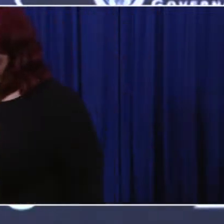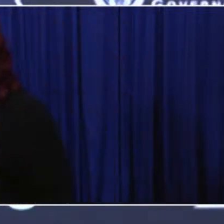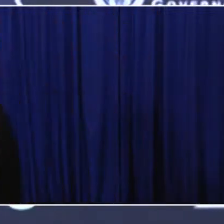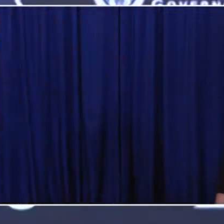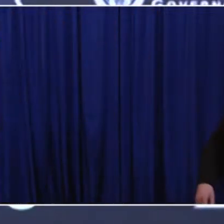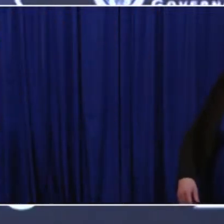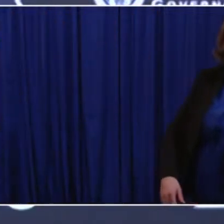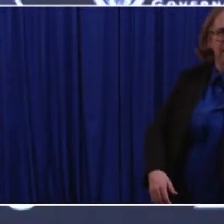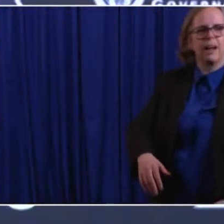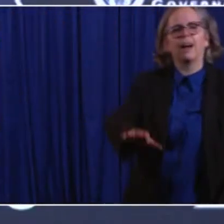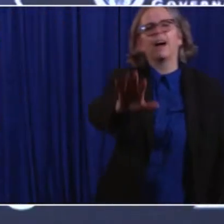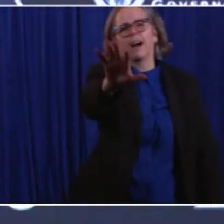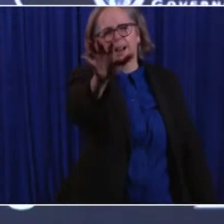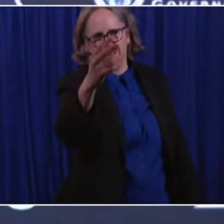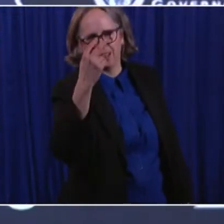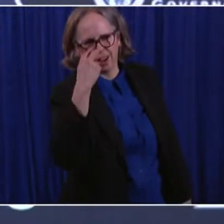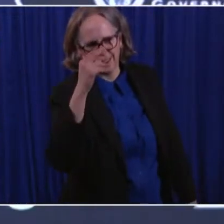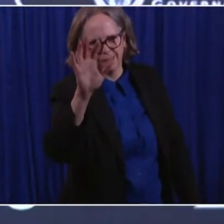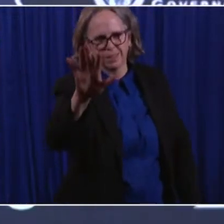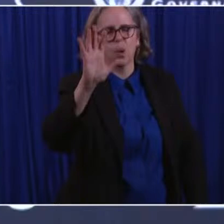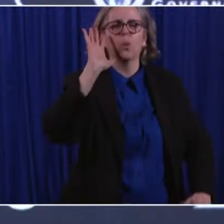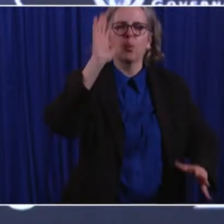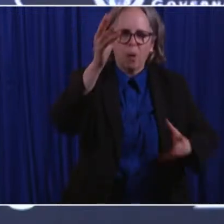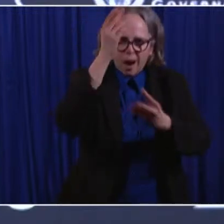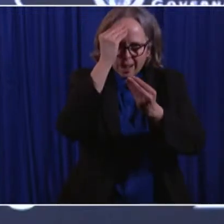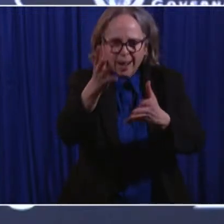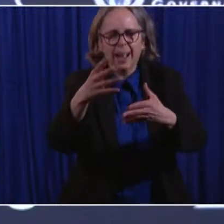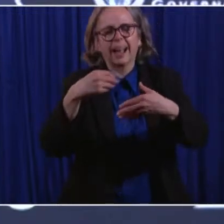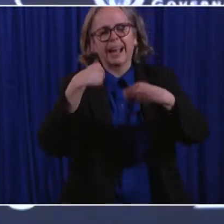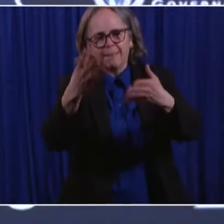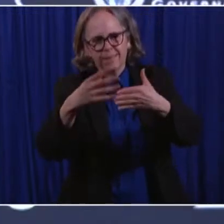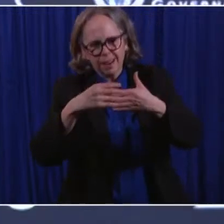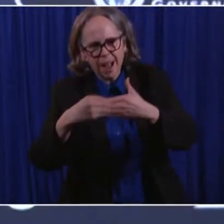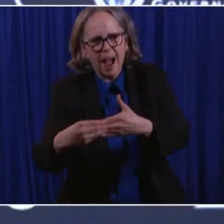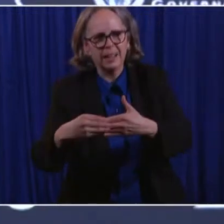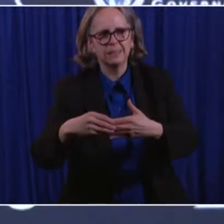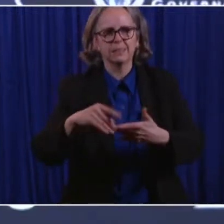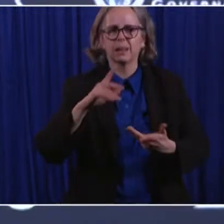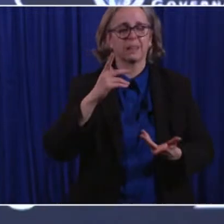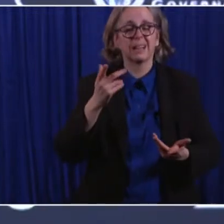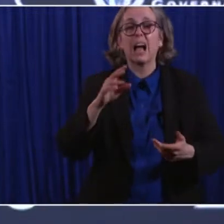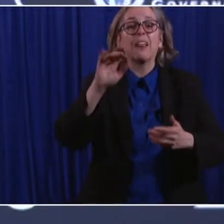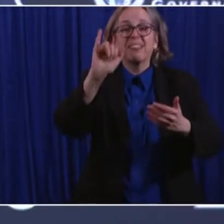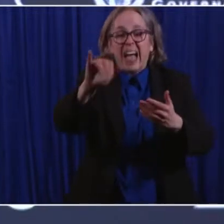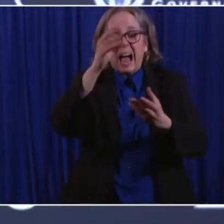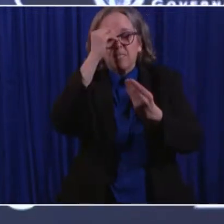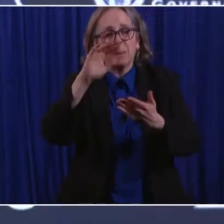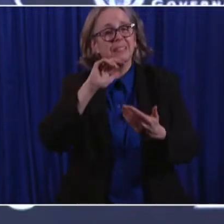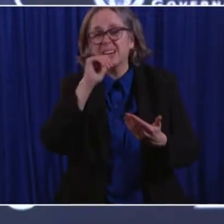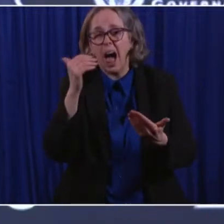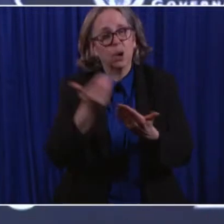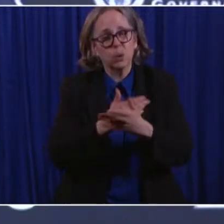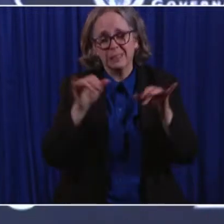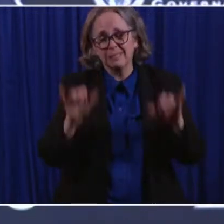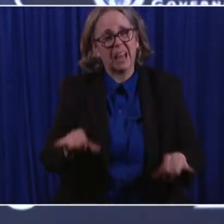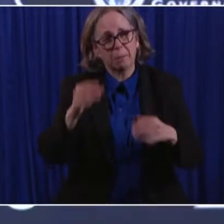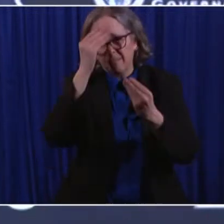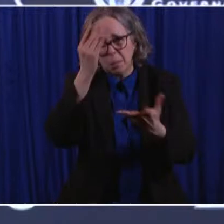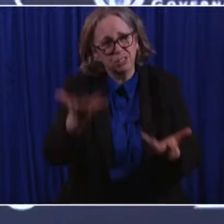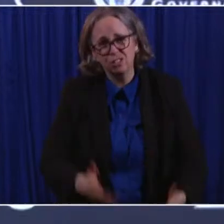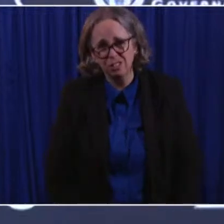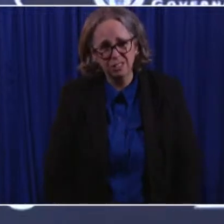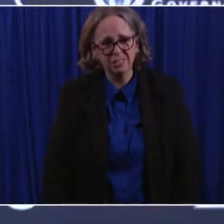much in there that's a surprise. And what we're trying to do, just so everybody can understand, when we're asked for guidance, whether it's